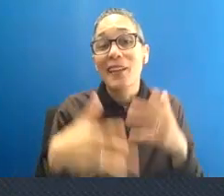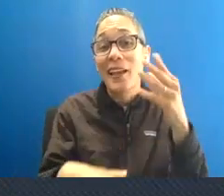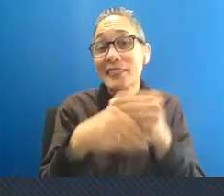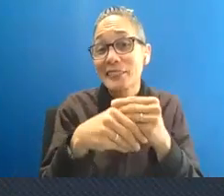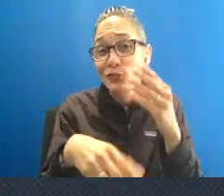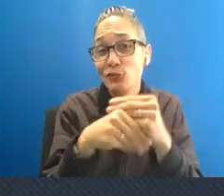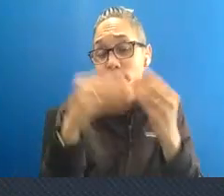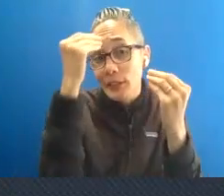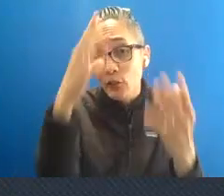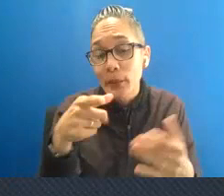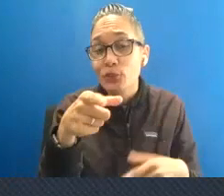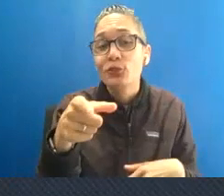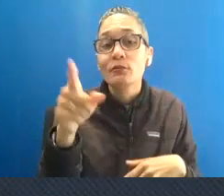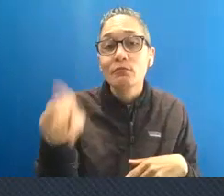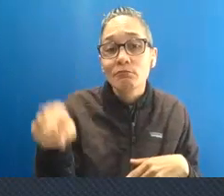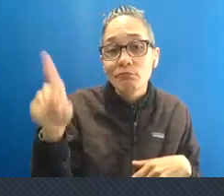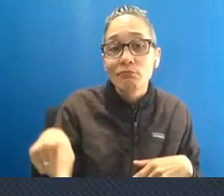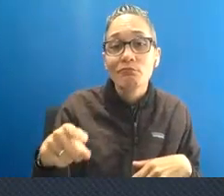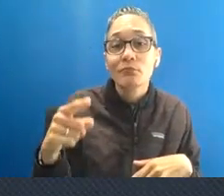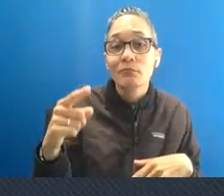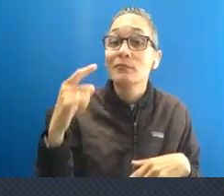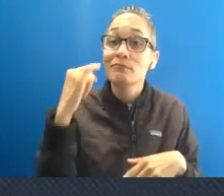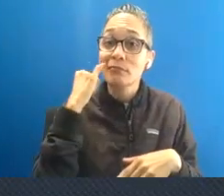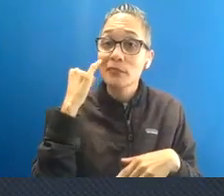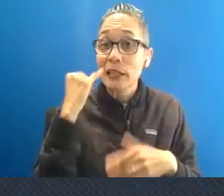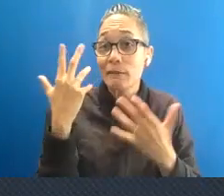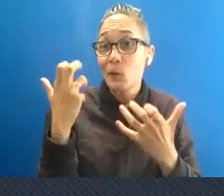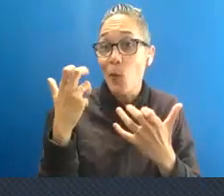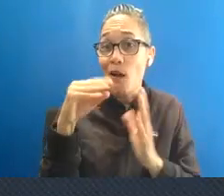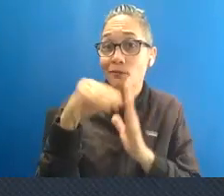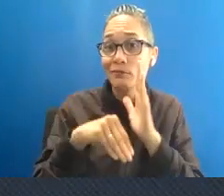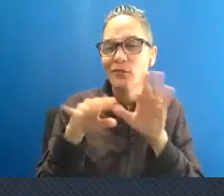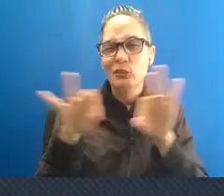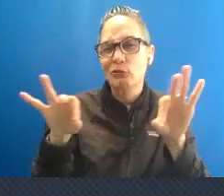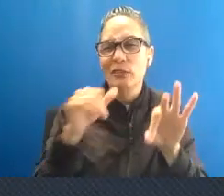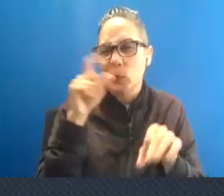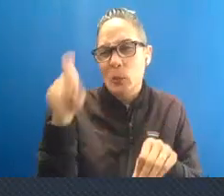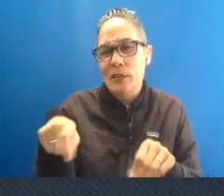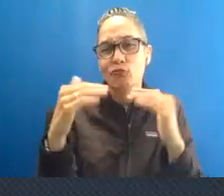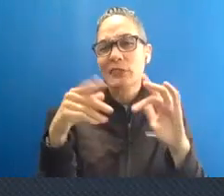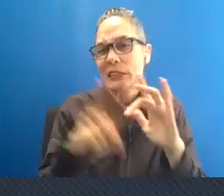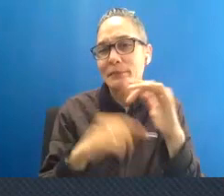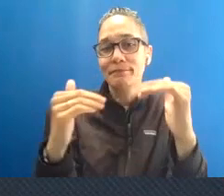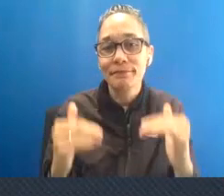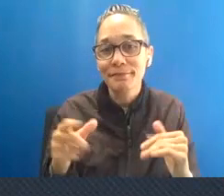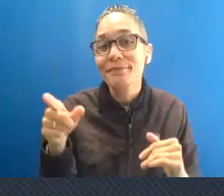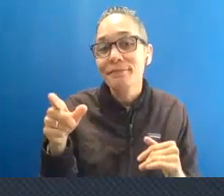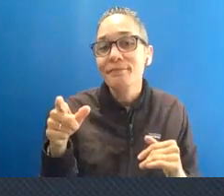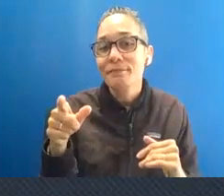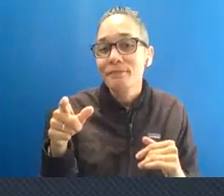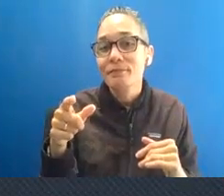And onto the additional information. For the seeking degree, you don't have to worry about that. And in this box